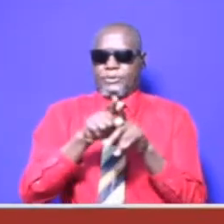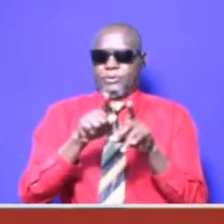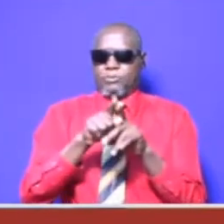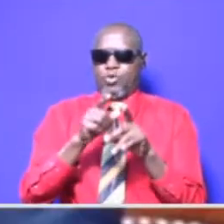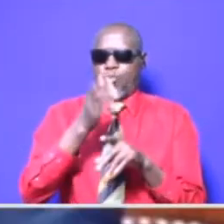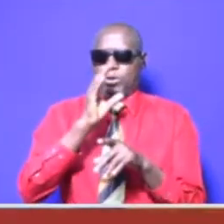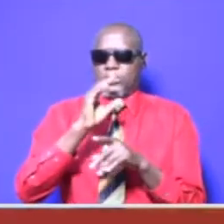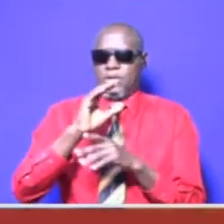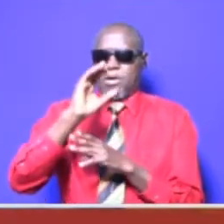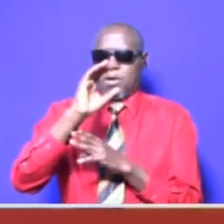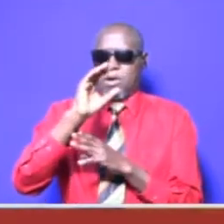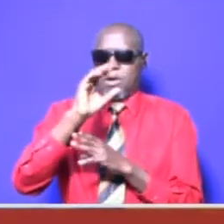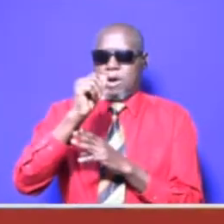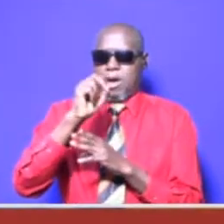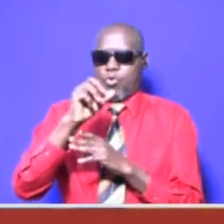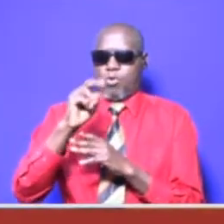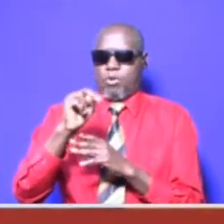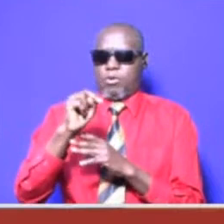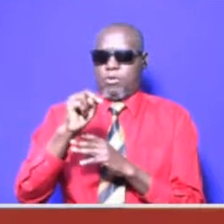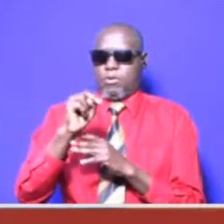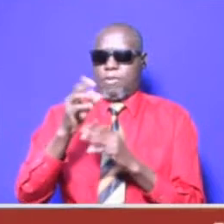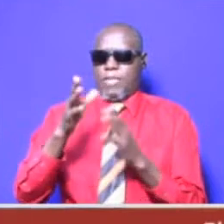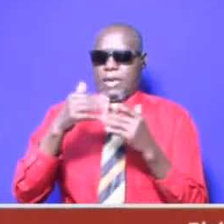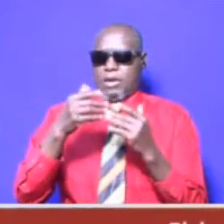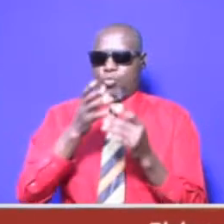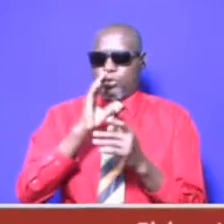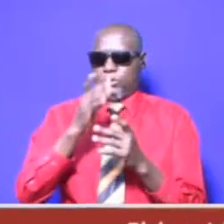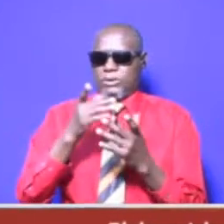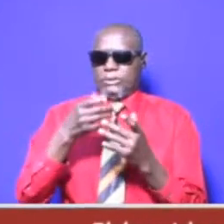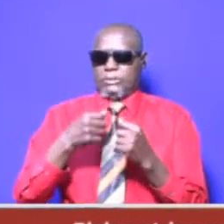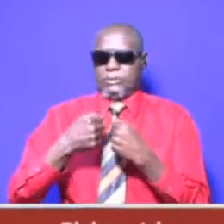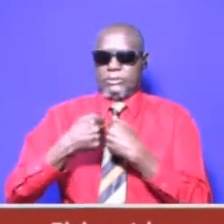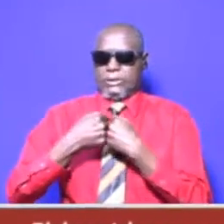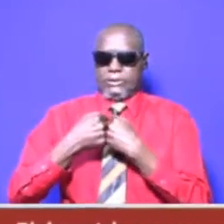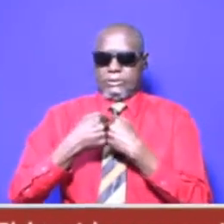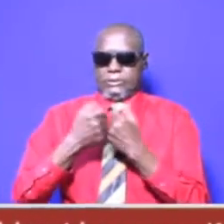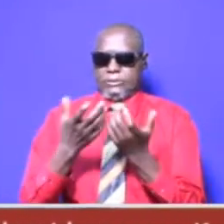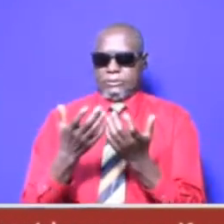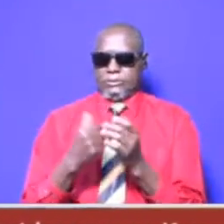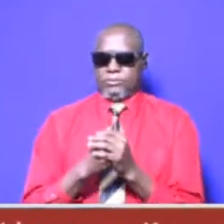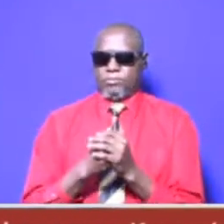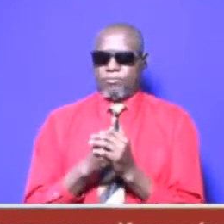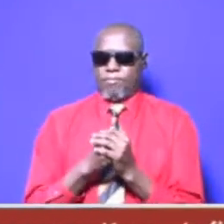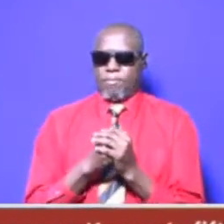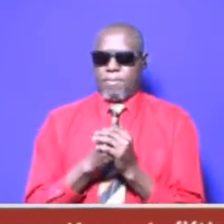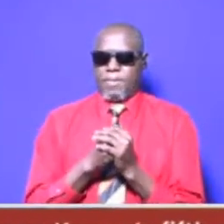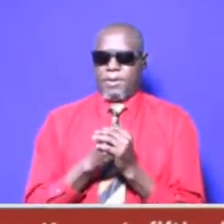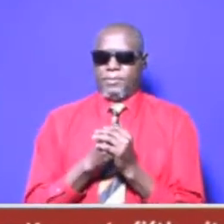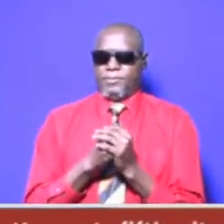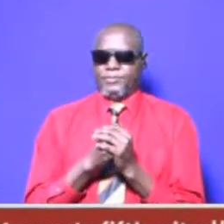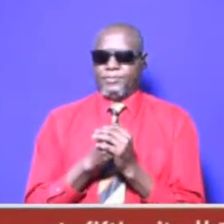to get water was also a challenge. Because first of all, you must do the clearance, and then you'll be able to access.